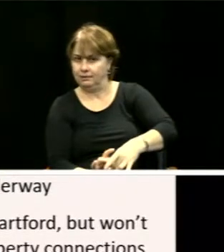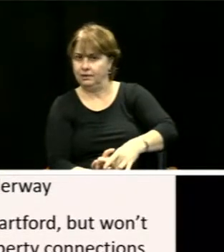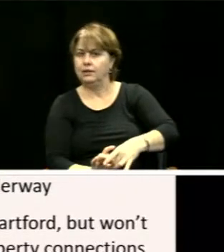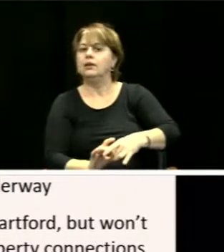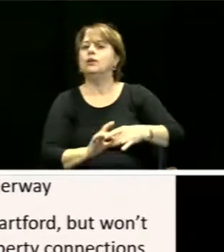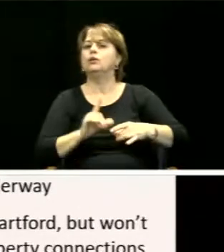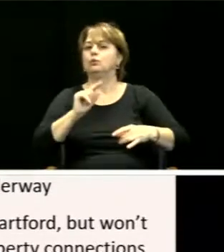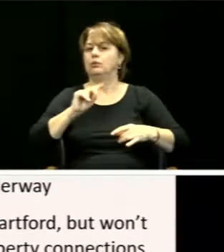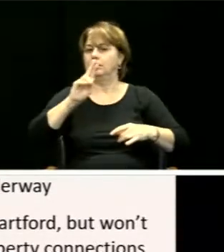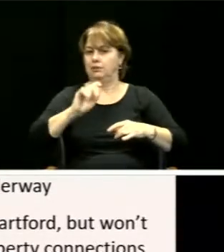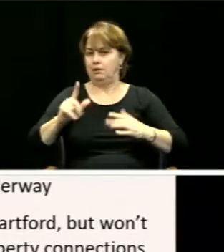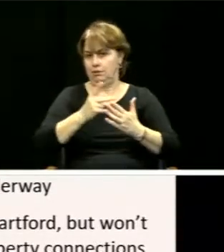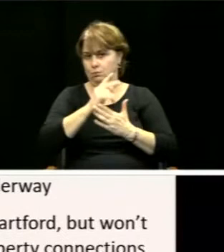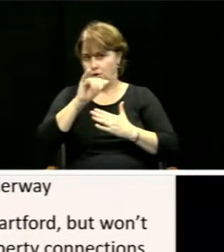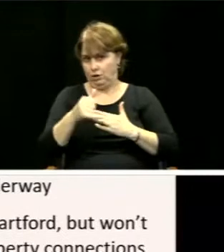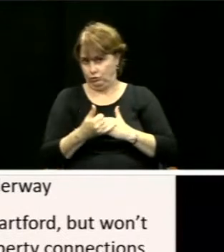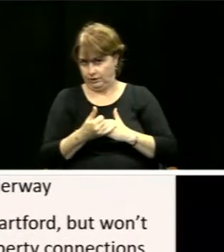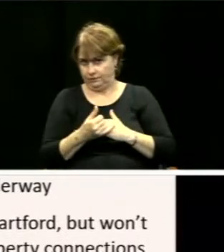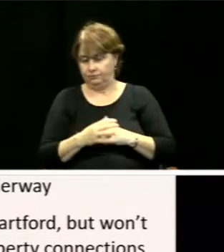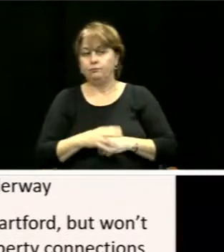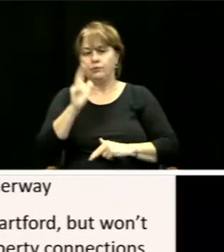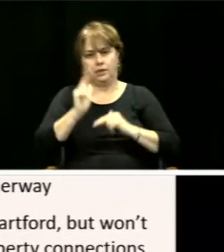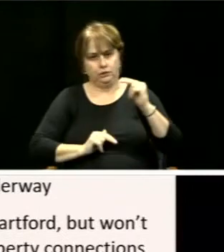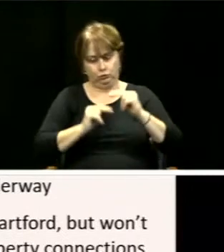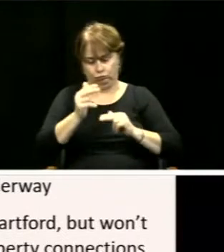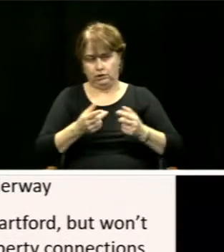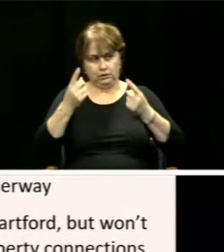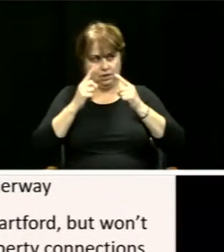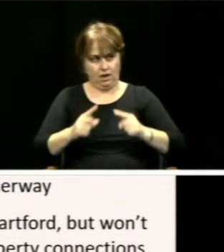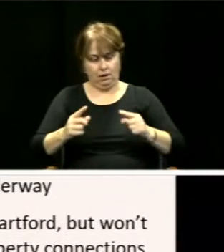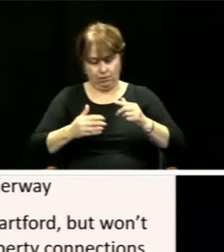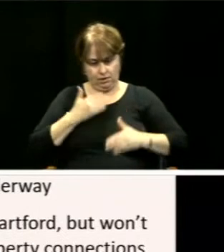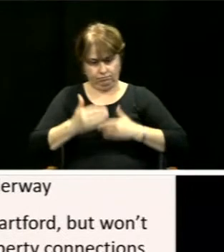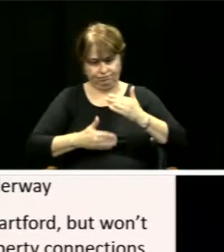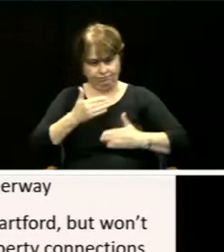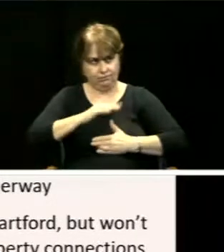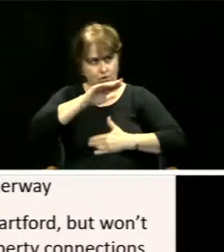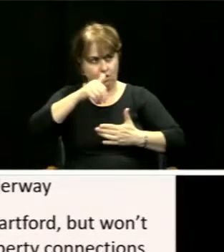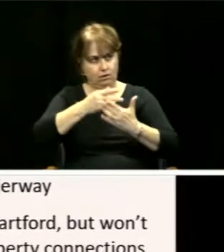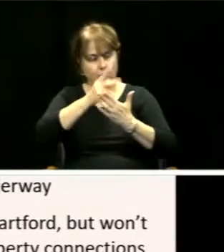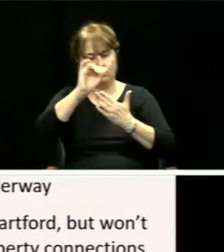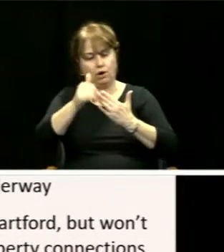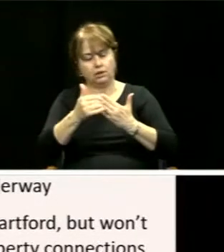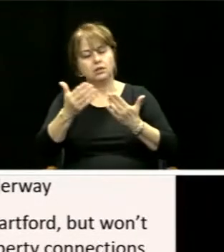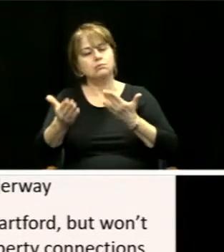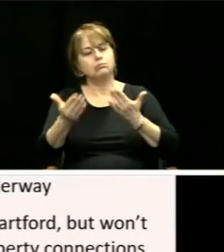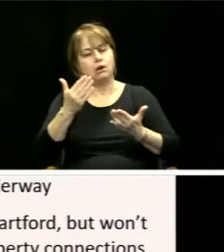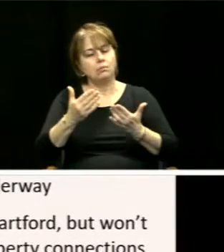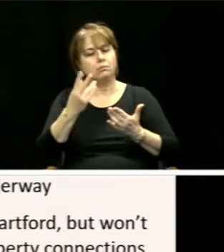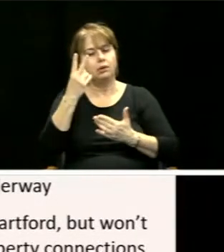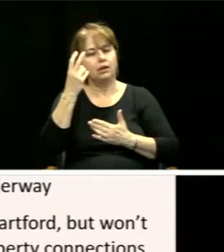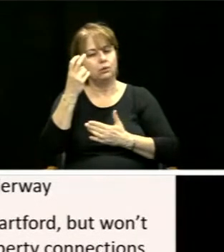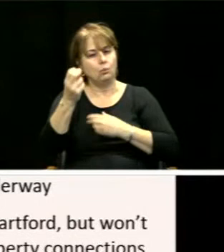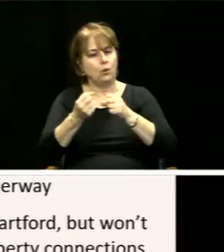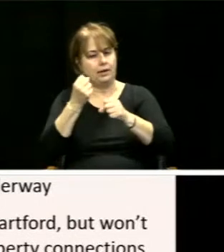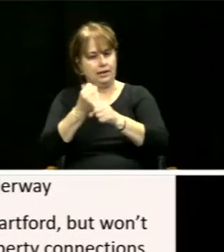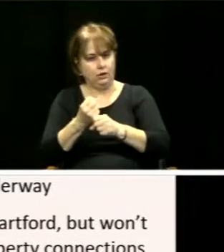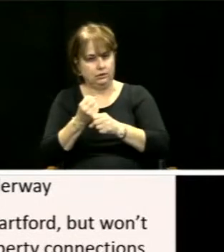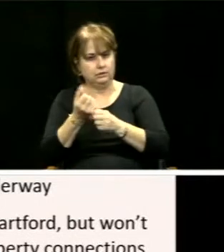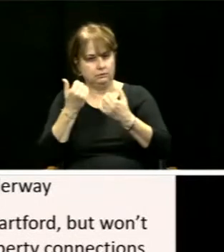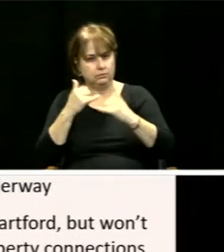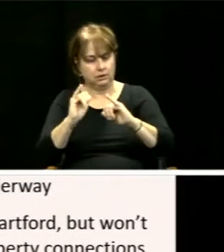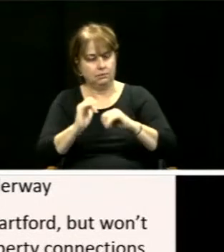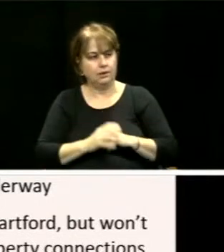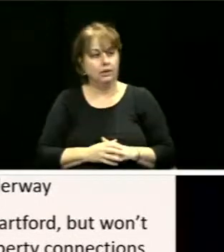tunnel project. Construction is underway on all of these projects, but it's probably another couple years away. One of the questions that we have gotten is, will